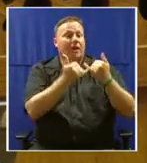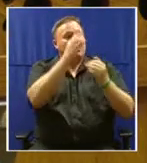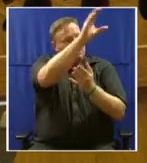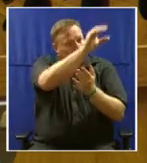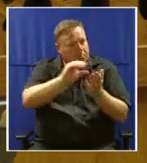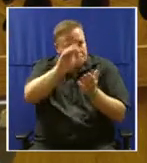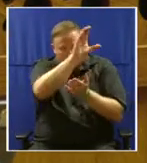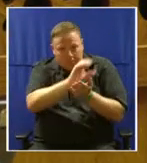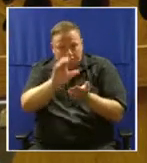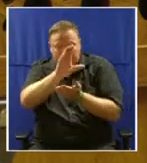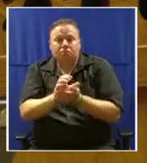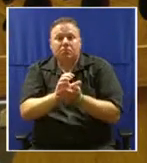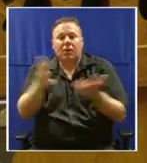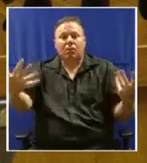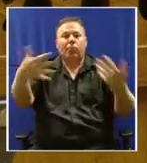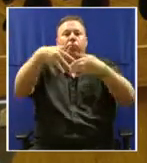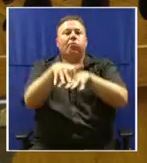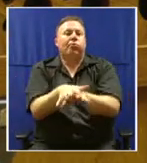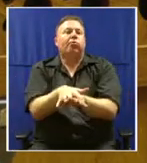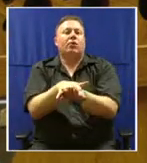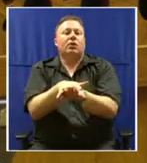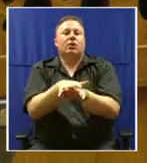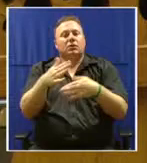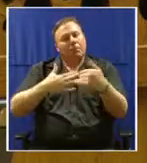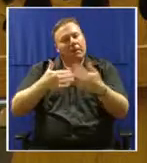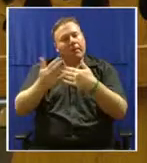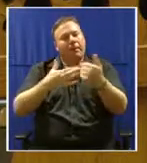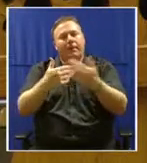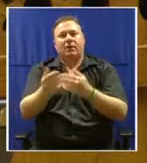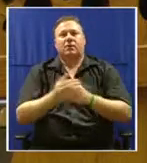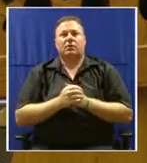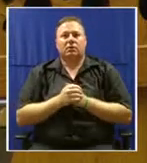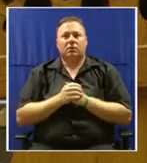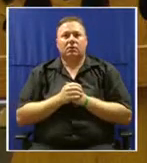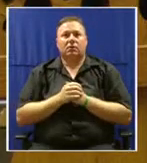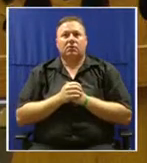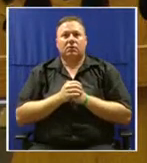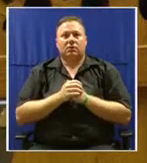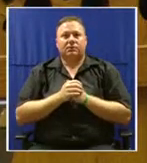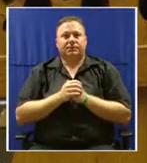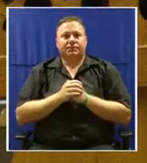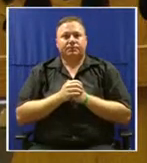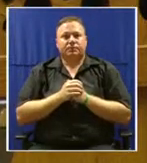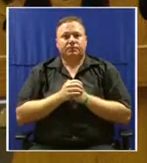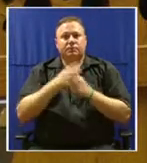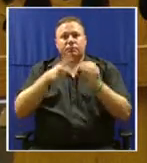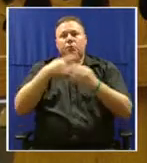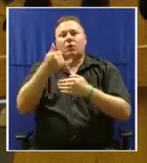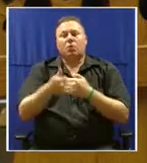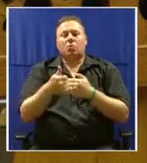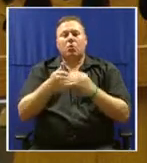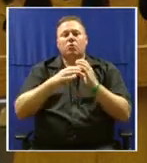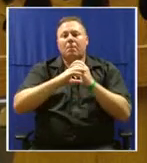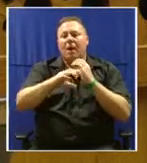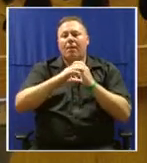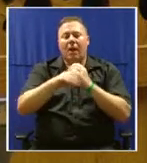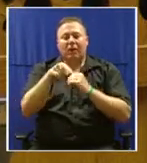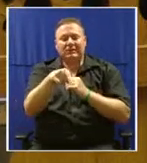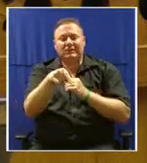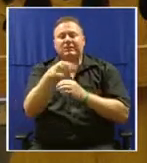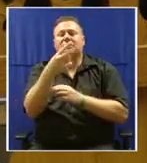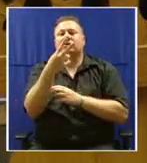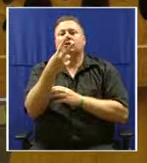development institutions. Its approved project pipeline for 2021